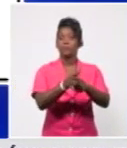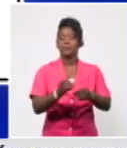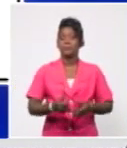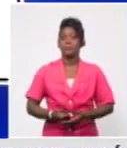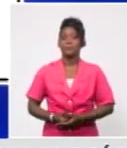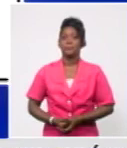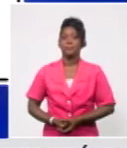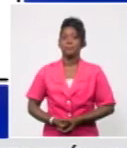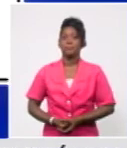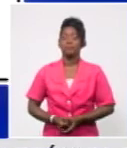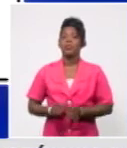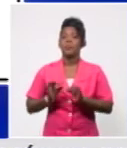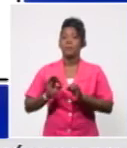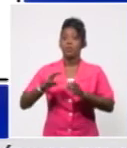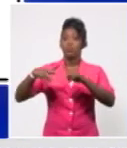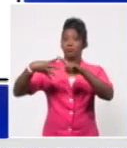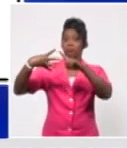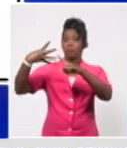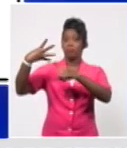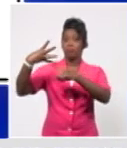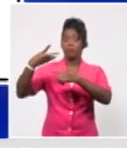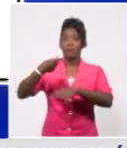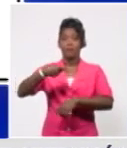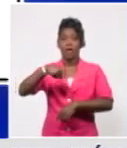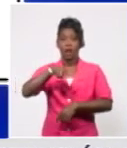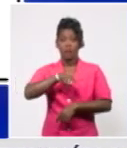18,263 COVID-19 related deaths.